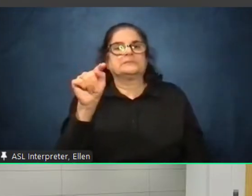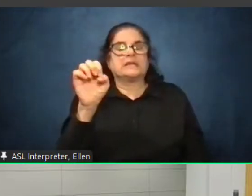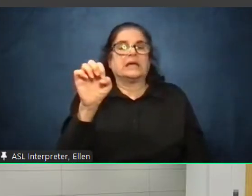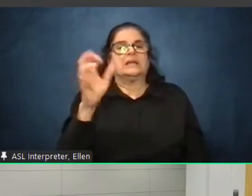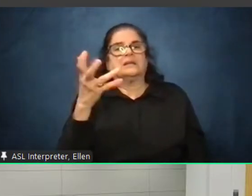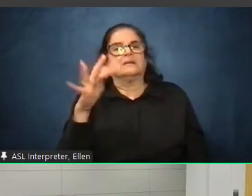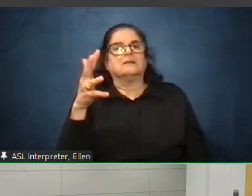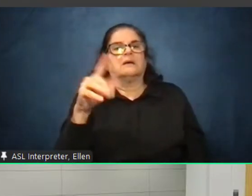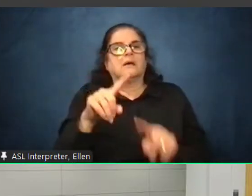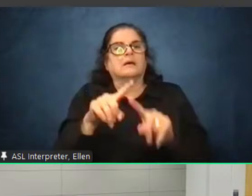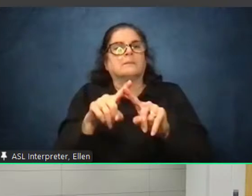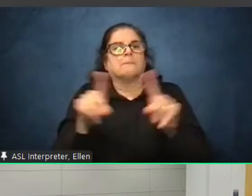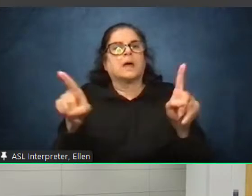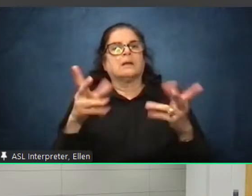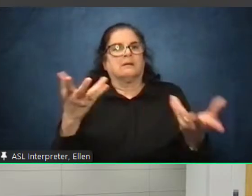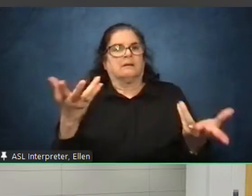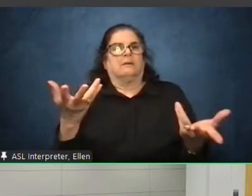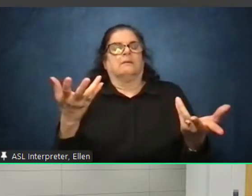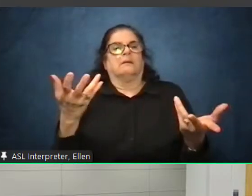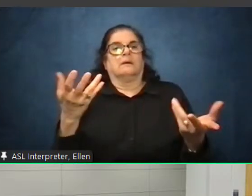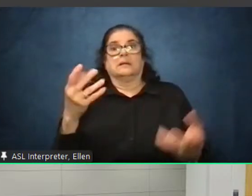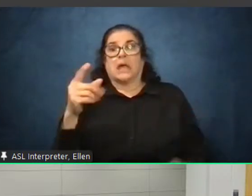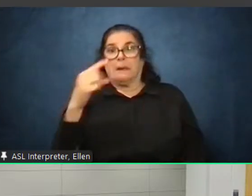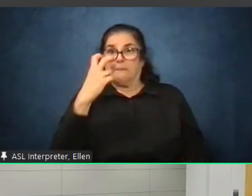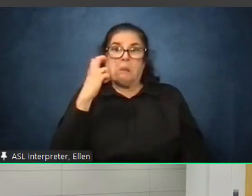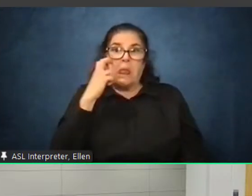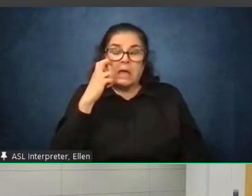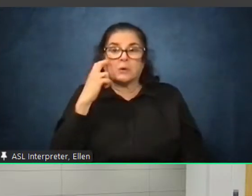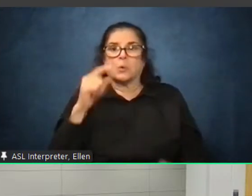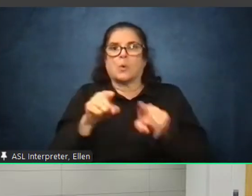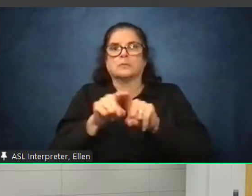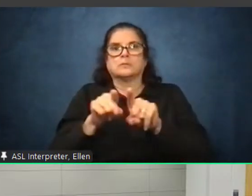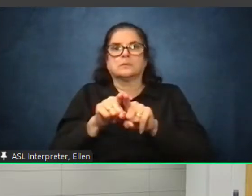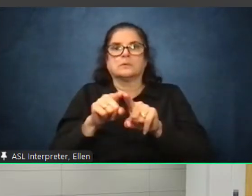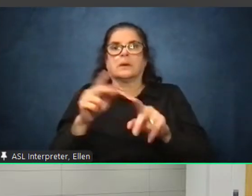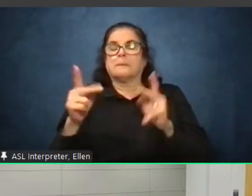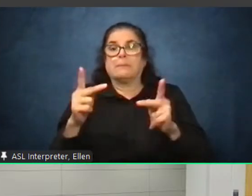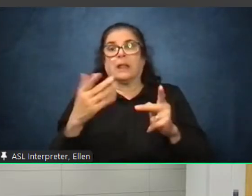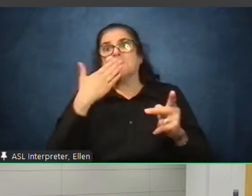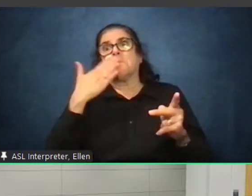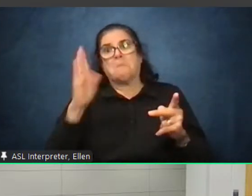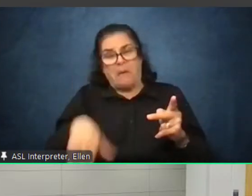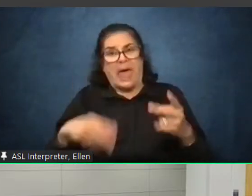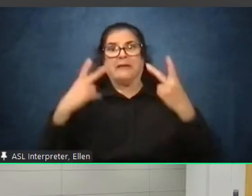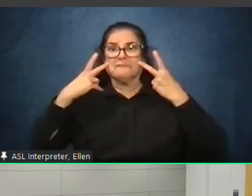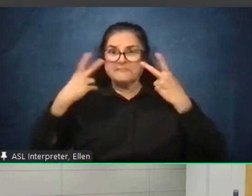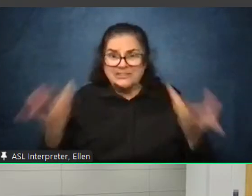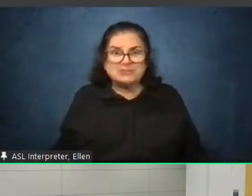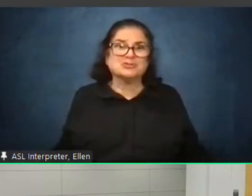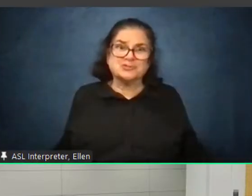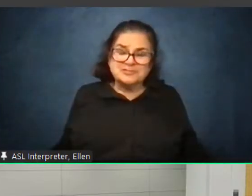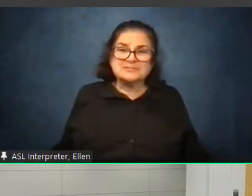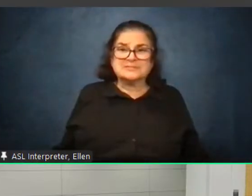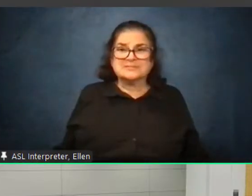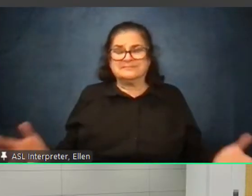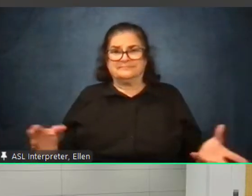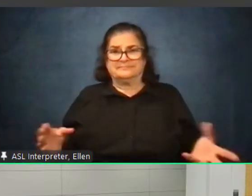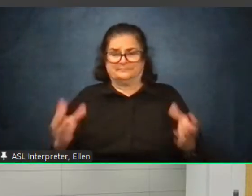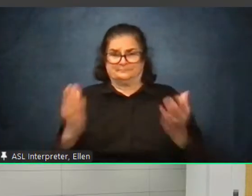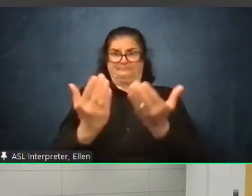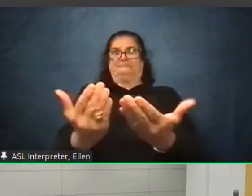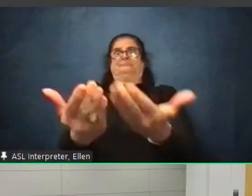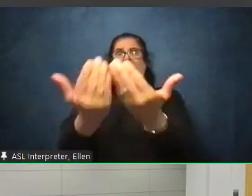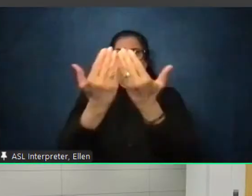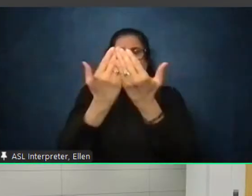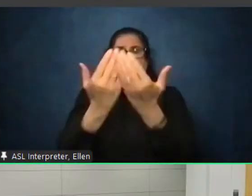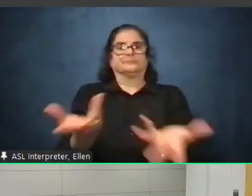think thinking of yes, blind, but there's also all those people that have very bad vision. Those kind of things you say that are